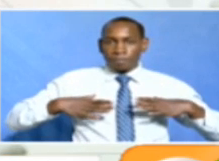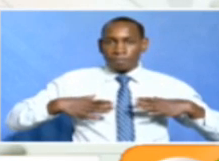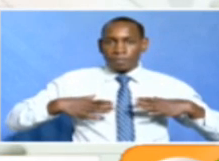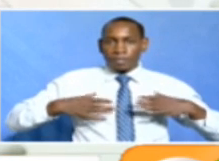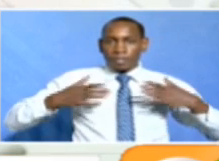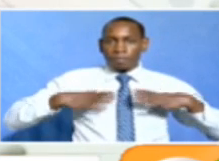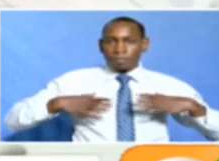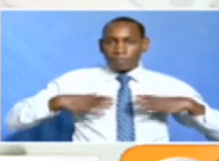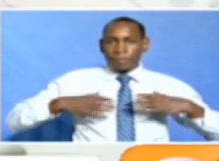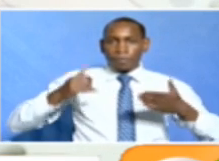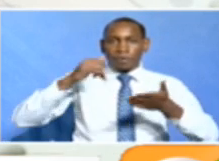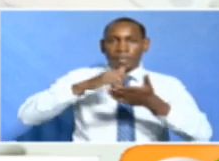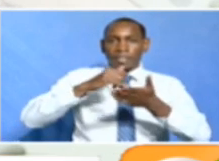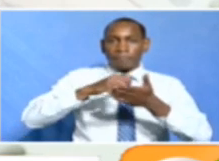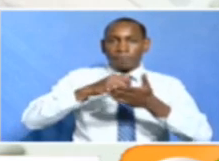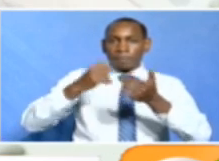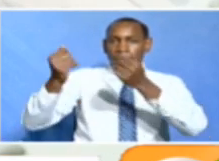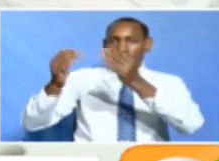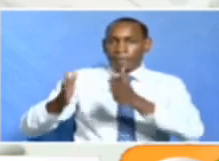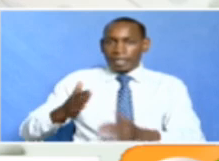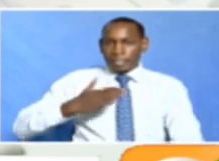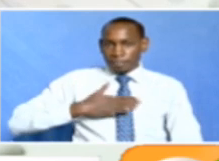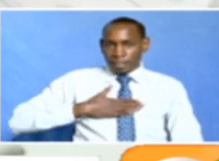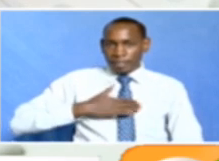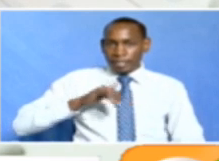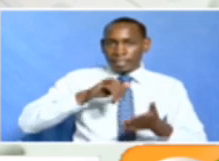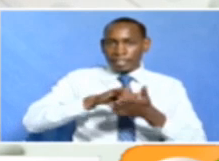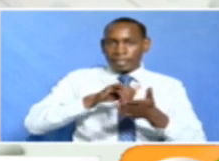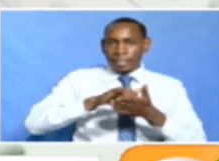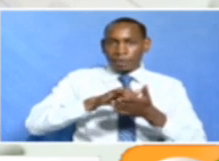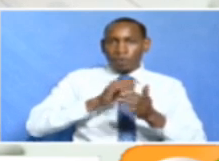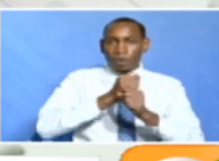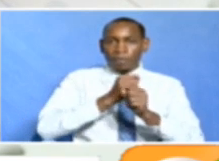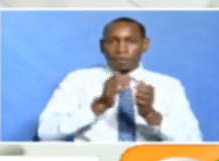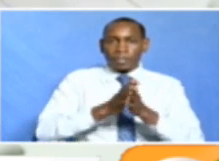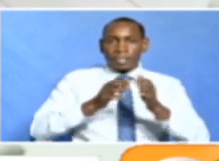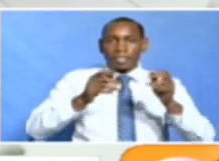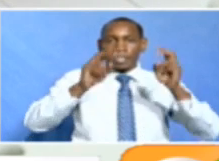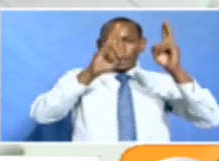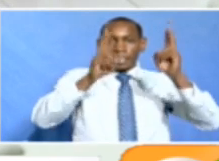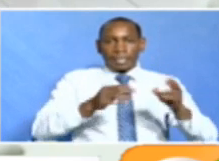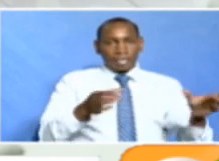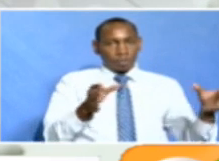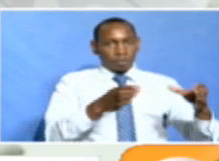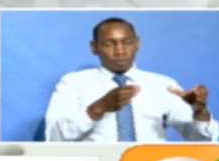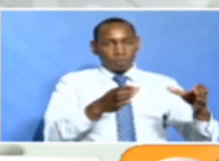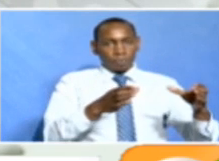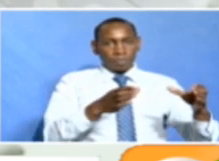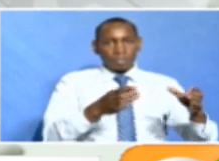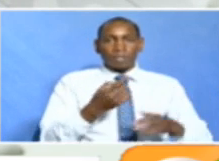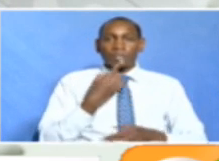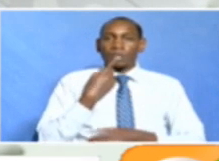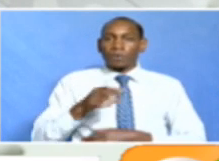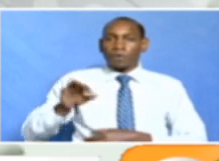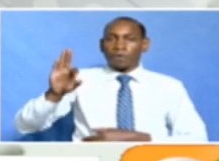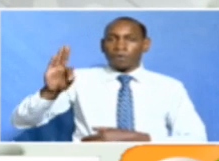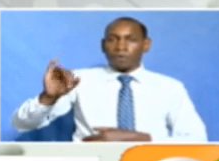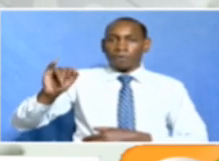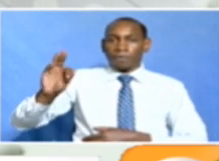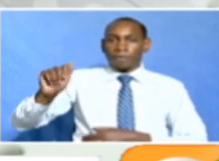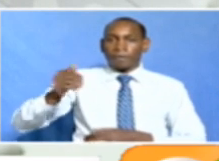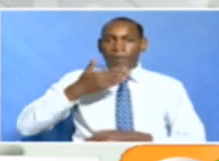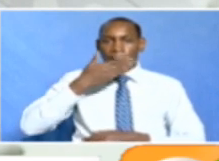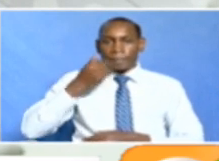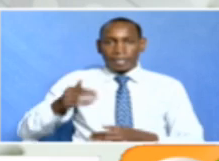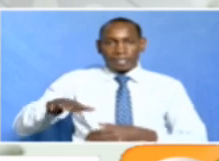The people involved are our players, but with international syndicates. So FIFA is the best place to help